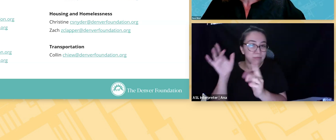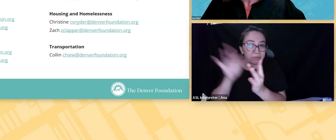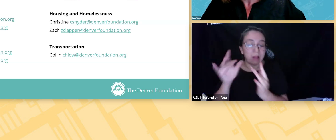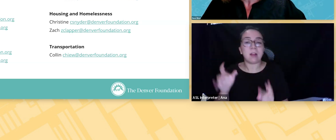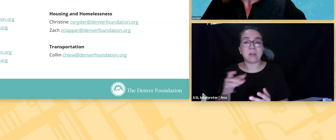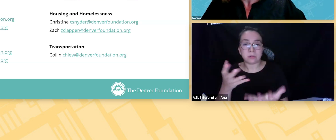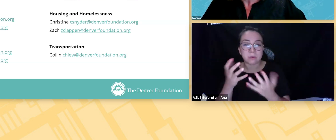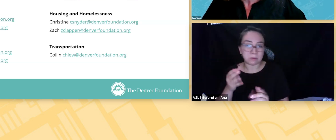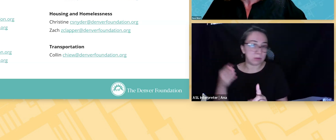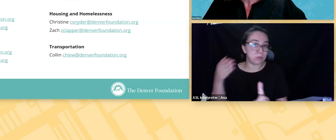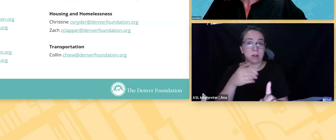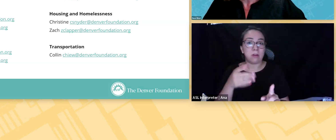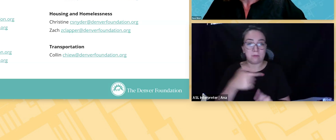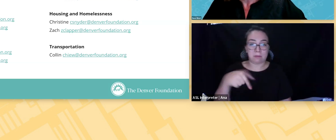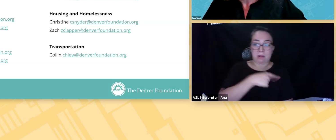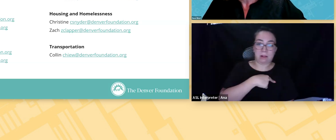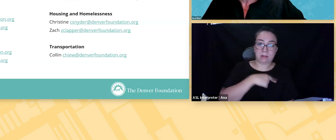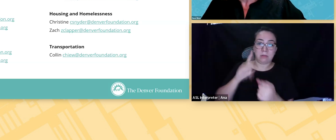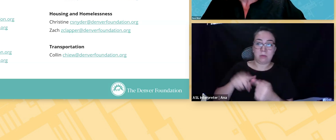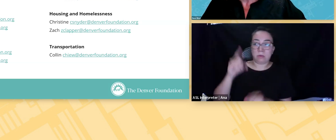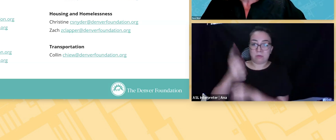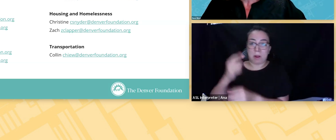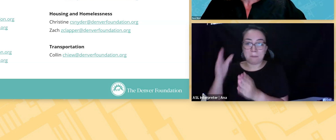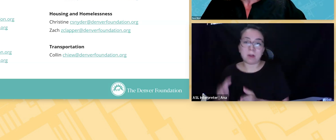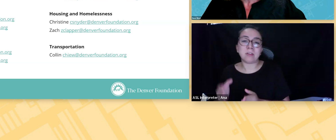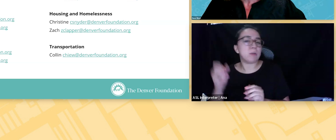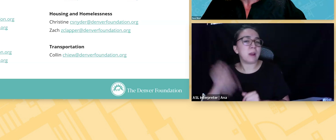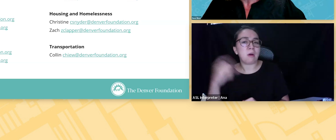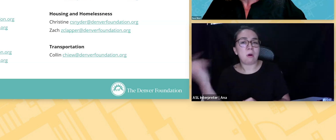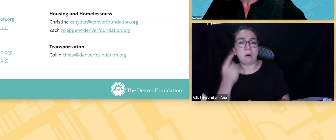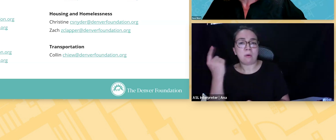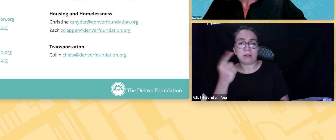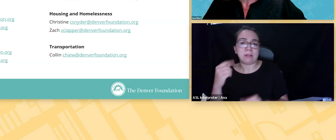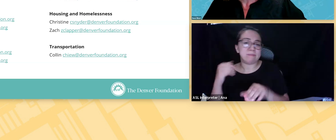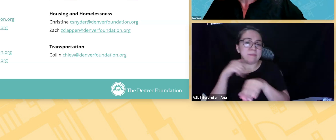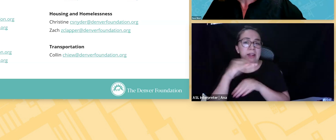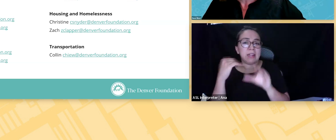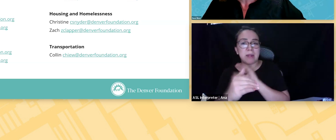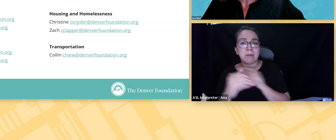want to be directed by us to the right person, you can always just send an email to